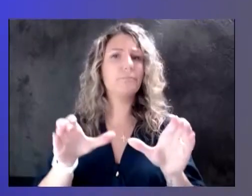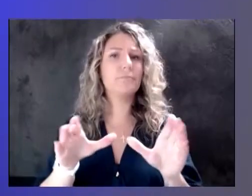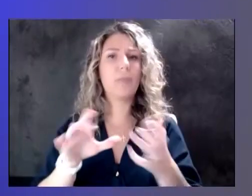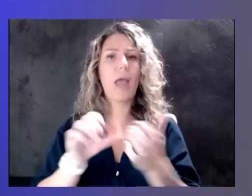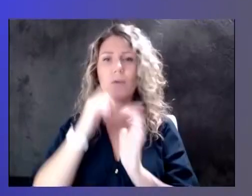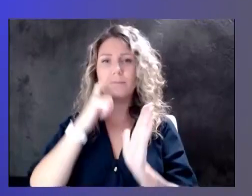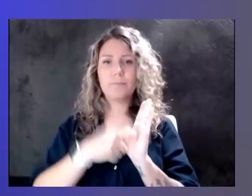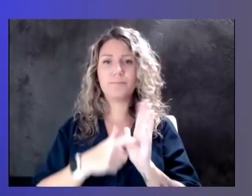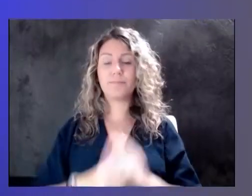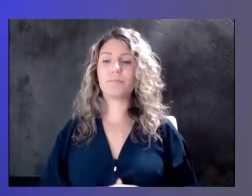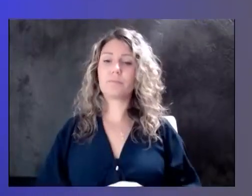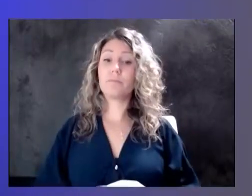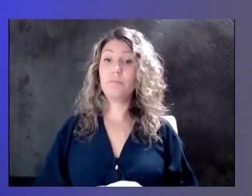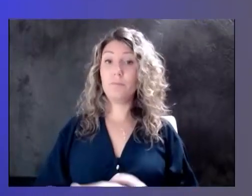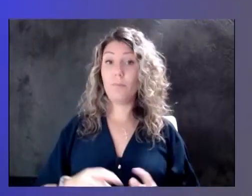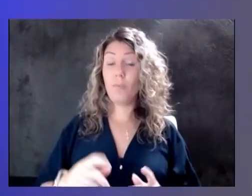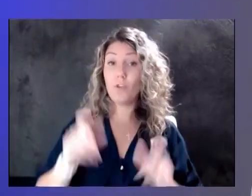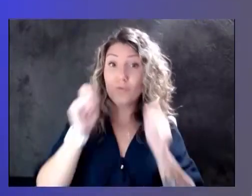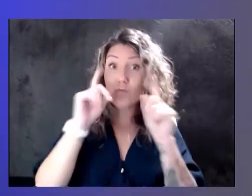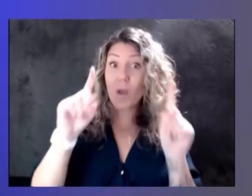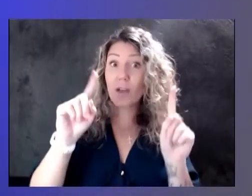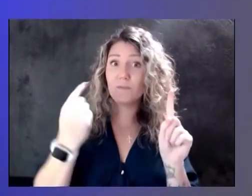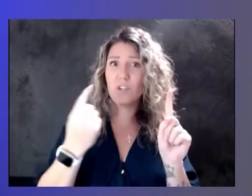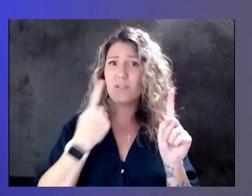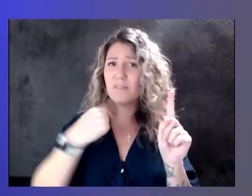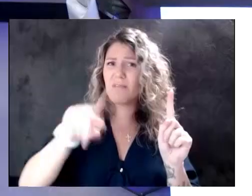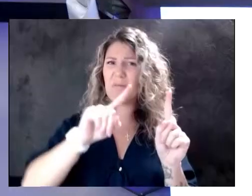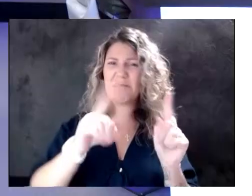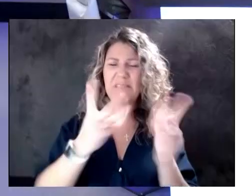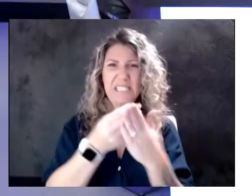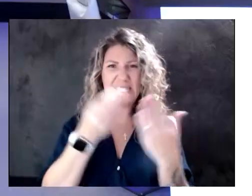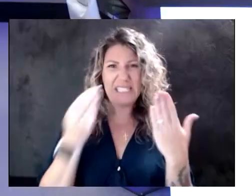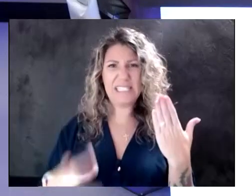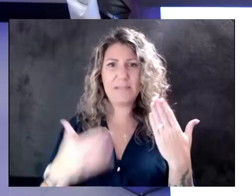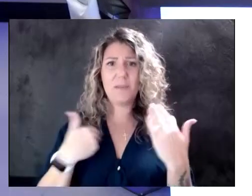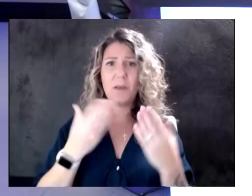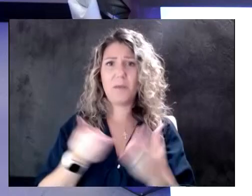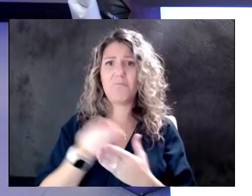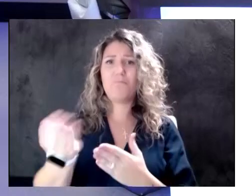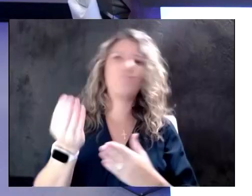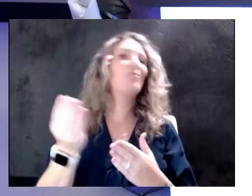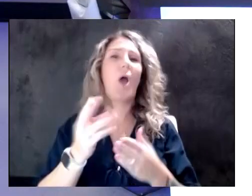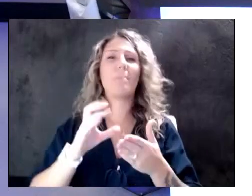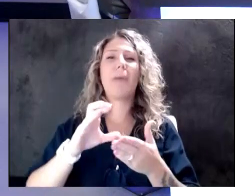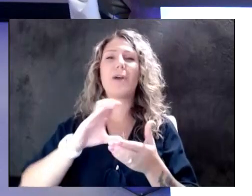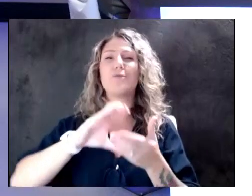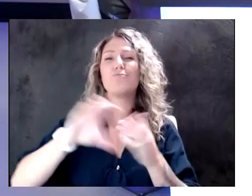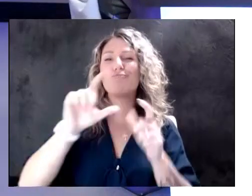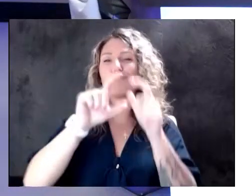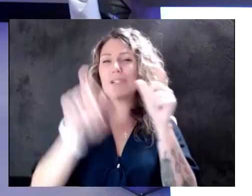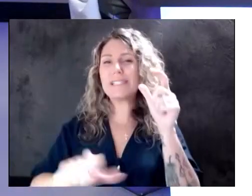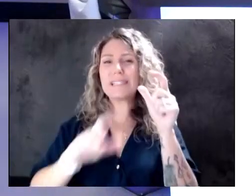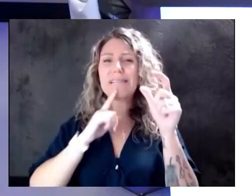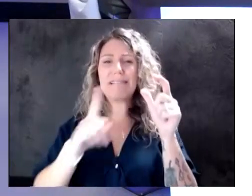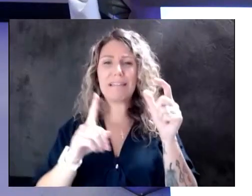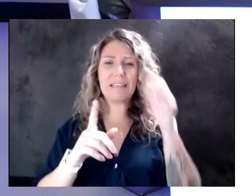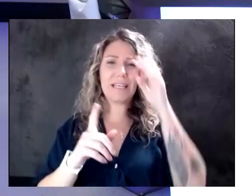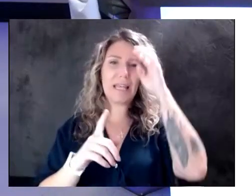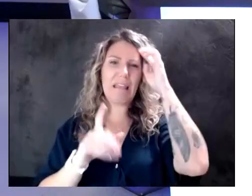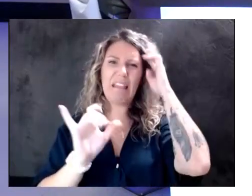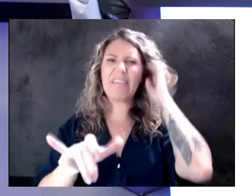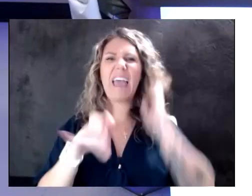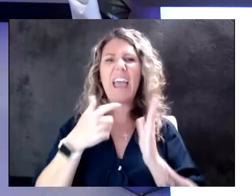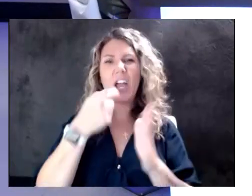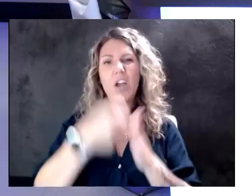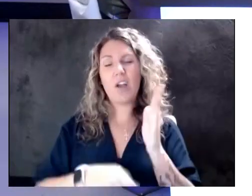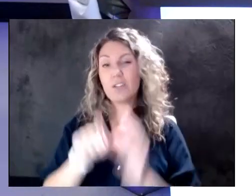thing I was surprised about, these tests are expensive. I brought my receipt. It's from CVS. Okay, what you got? What's the damage? So this cost me